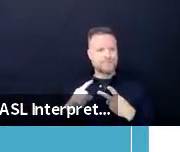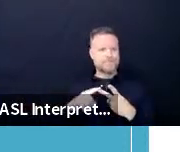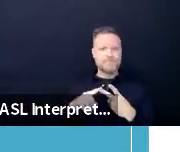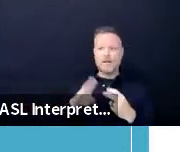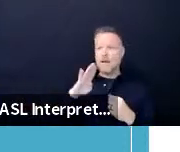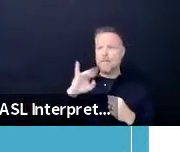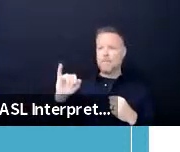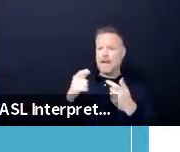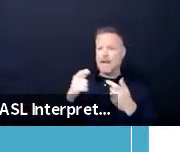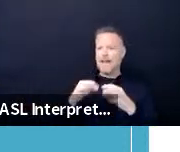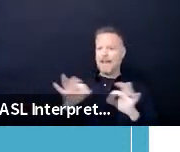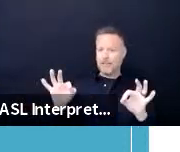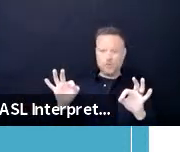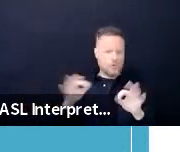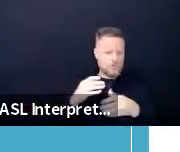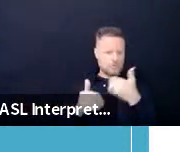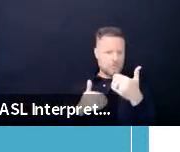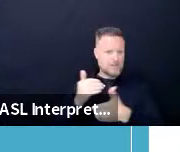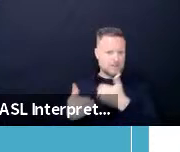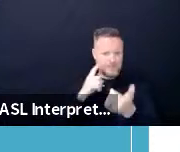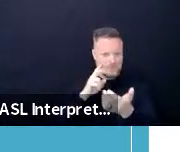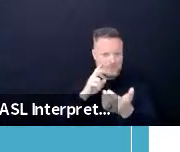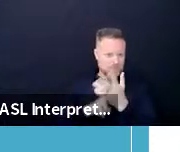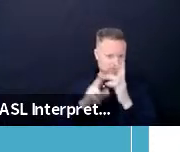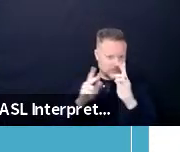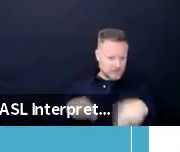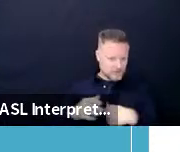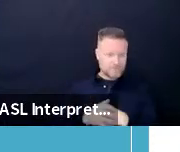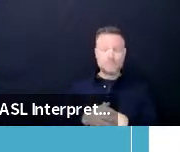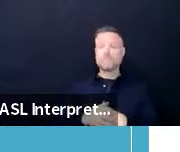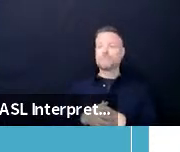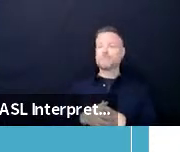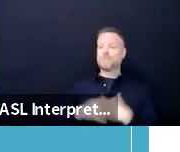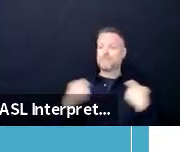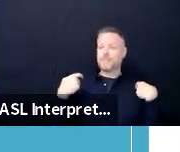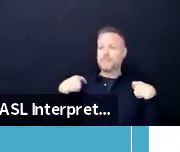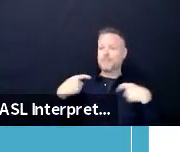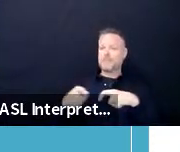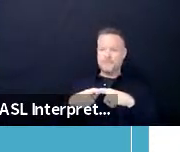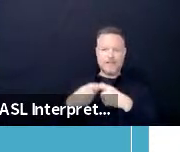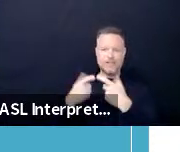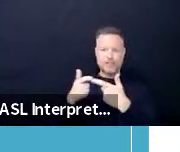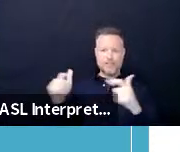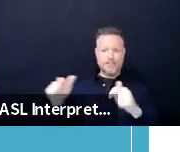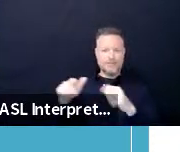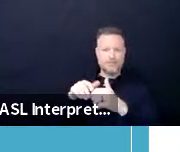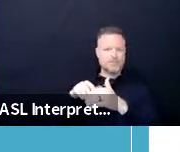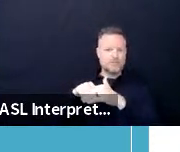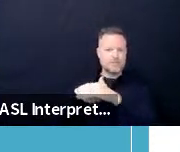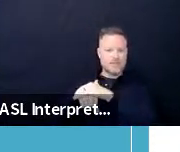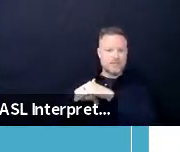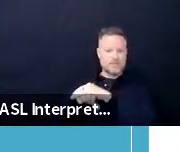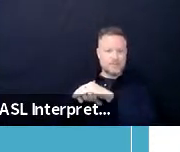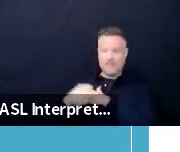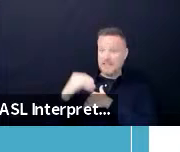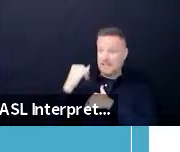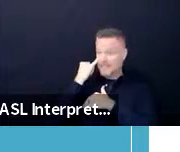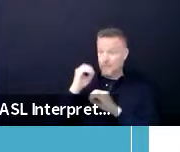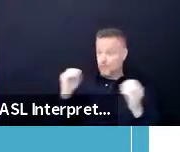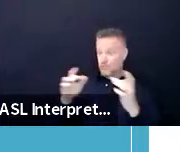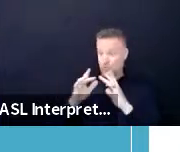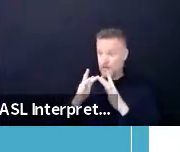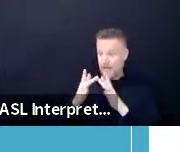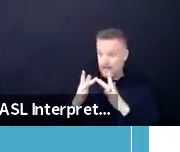vaccine, more vaccine locations, a process to sign up in Spanish without a computer. There are people who just don't have access to internet